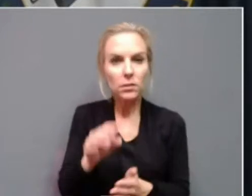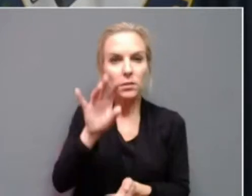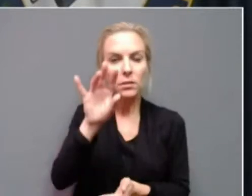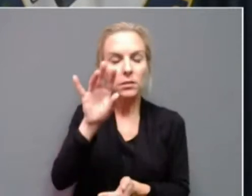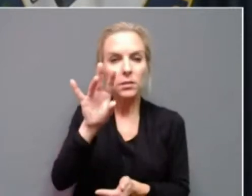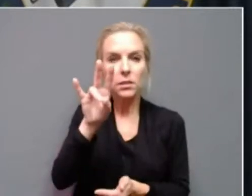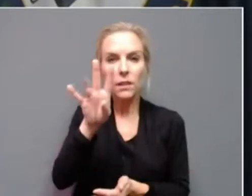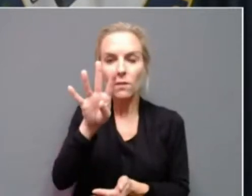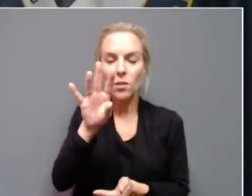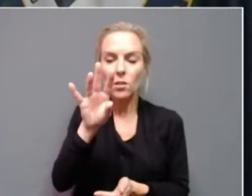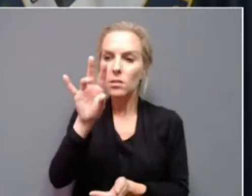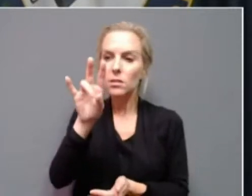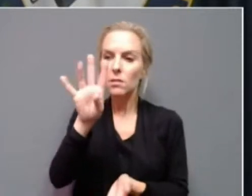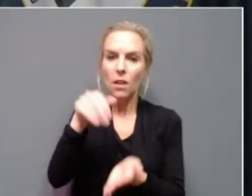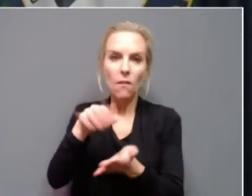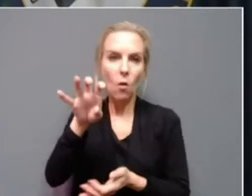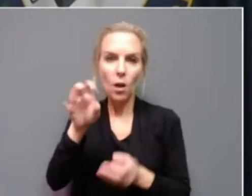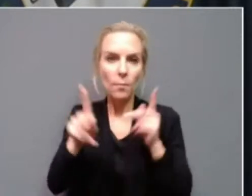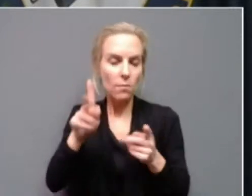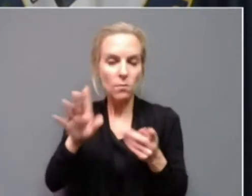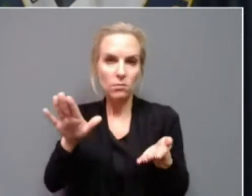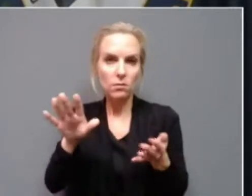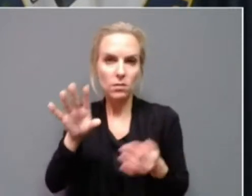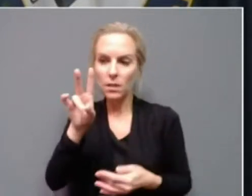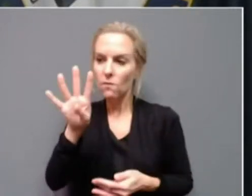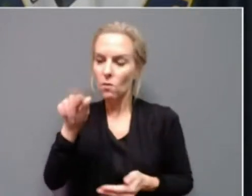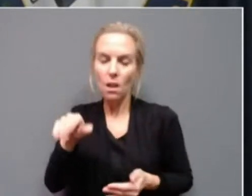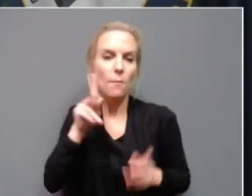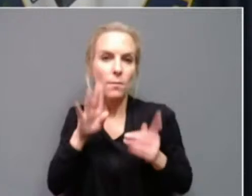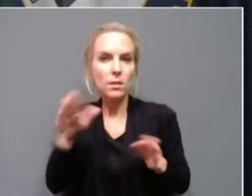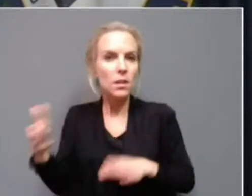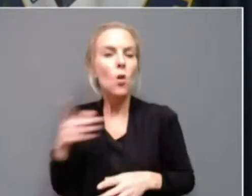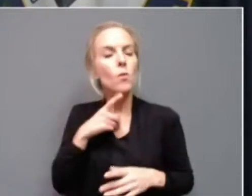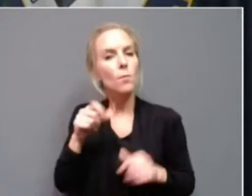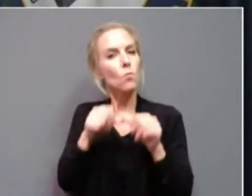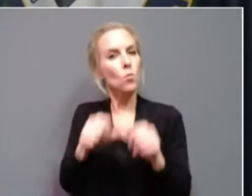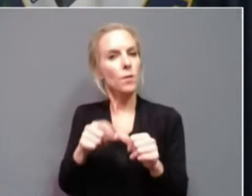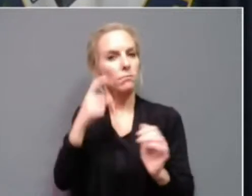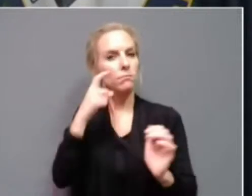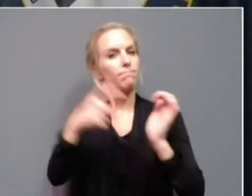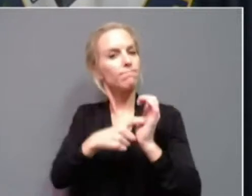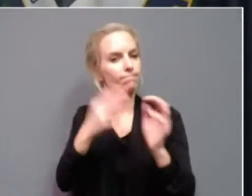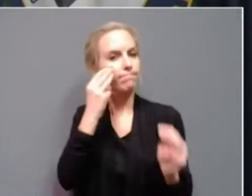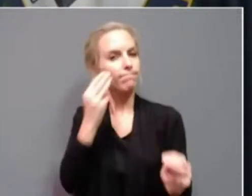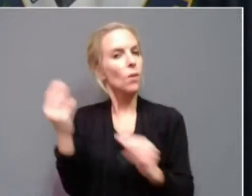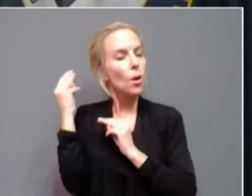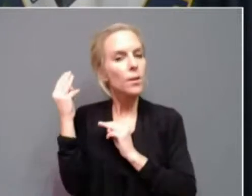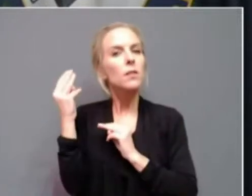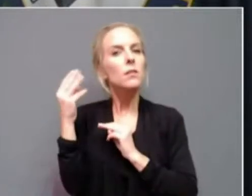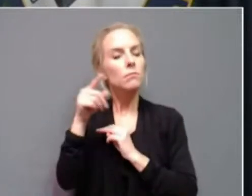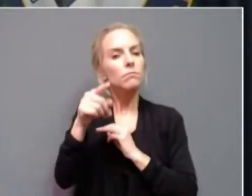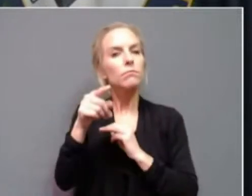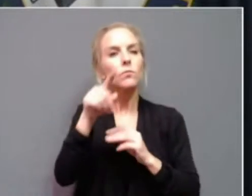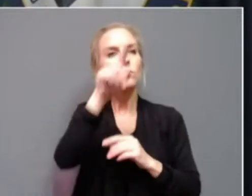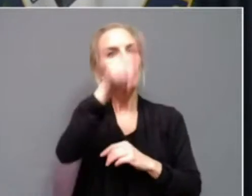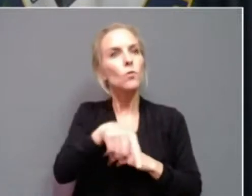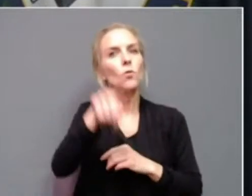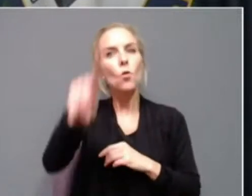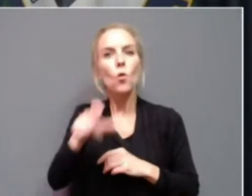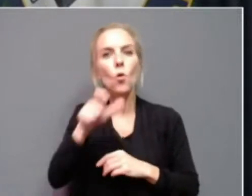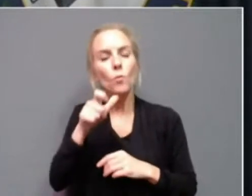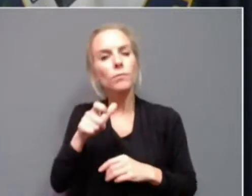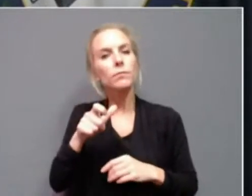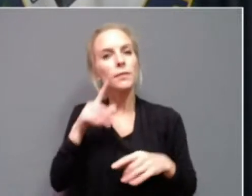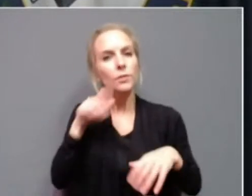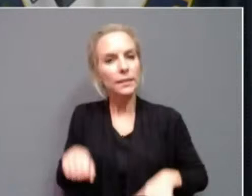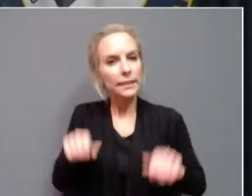the most difficult parts of our life, we need a permanent monument recognizing the sacrifice and the loss. We have